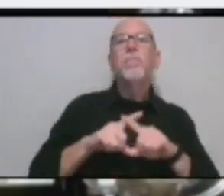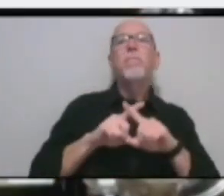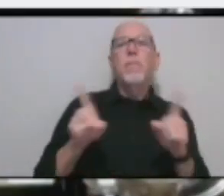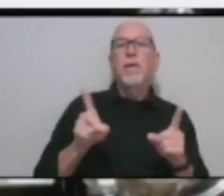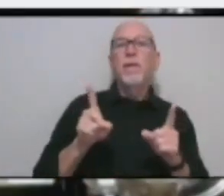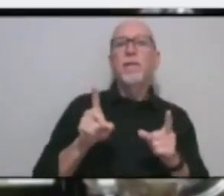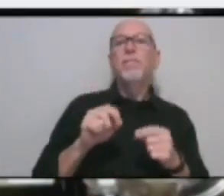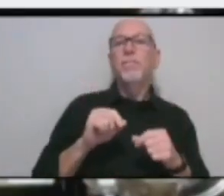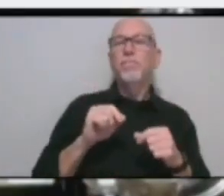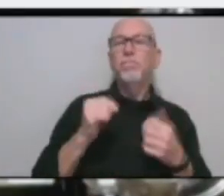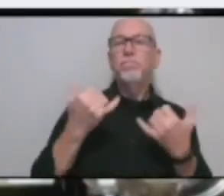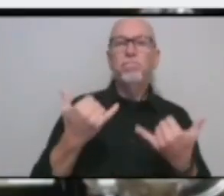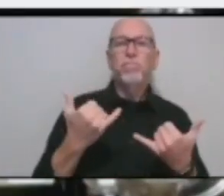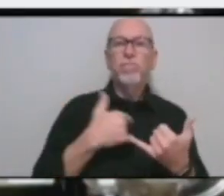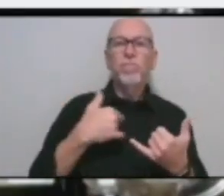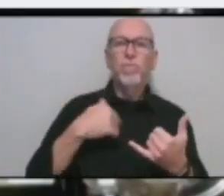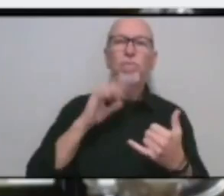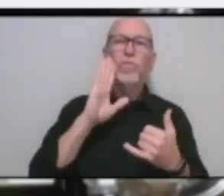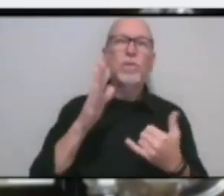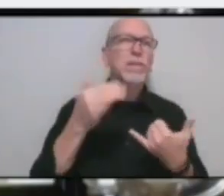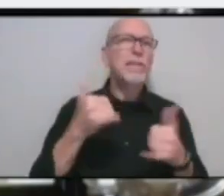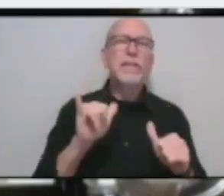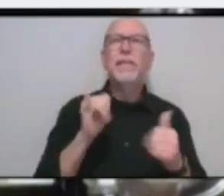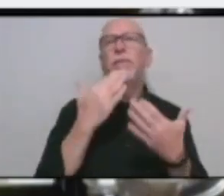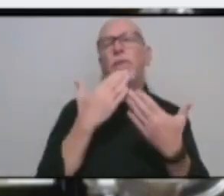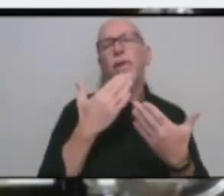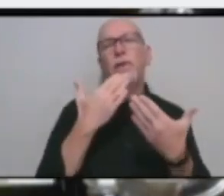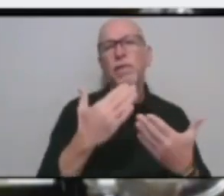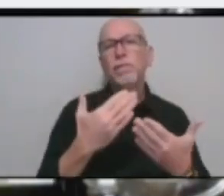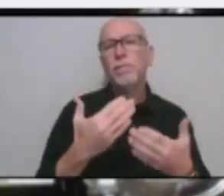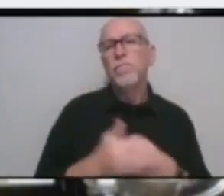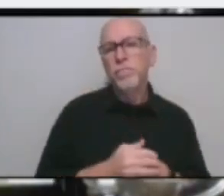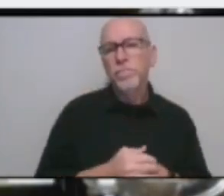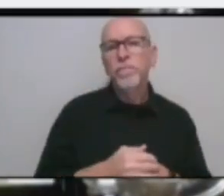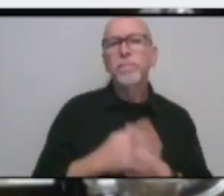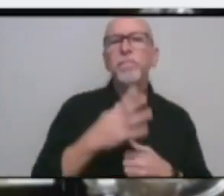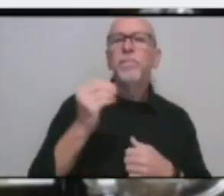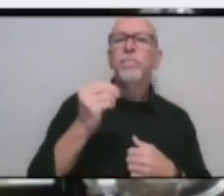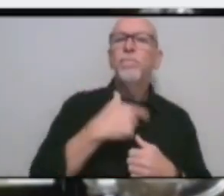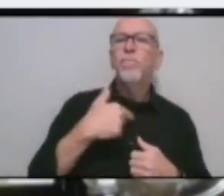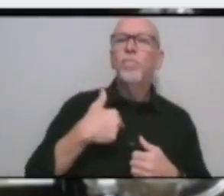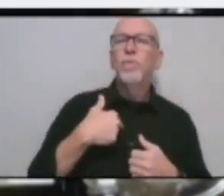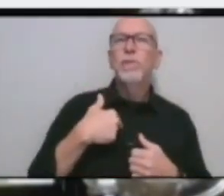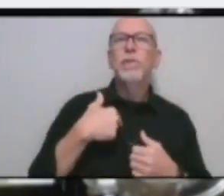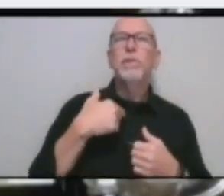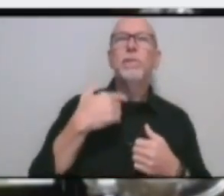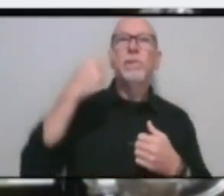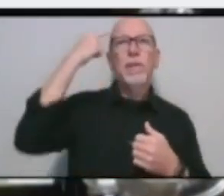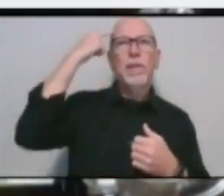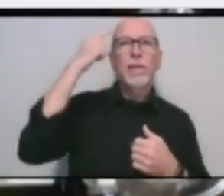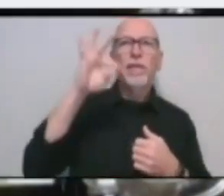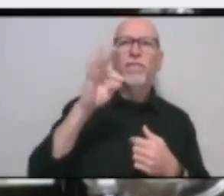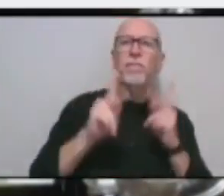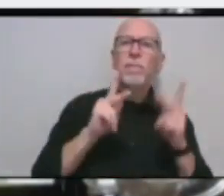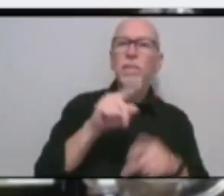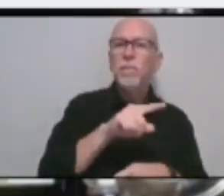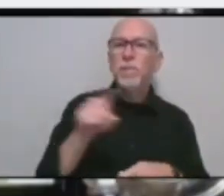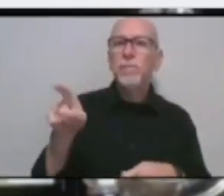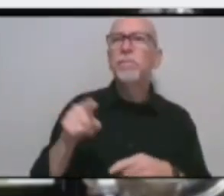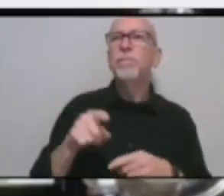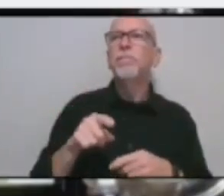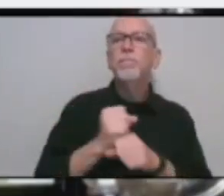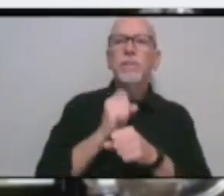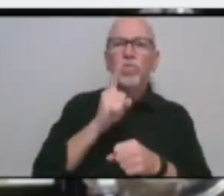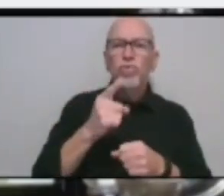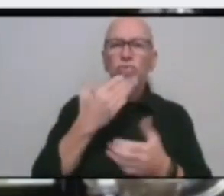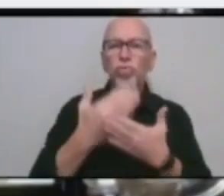giving a lot of thanks and wishing a lot of others good health and